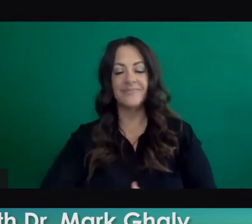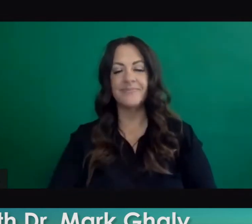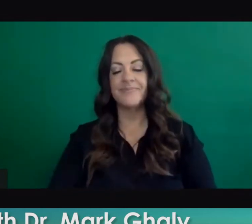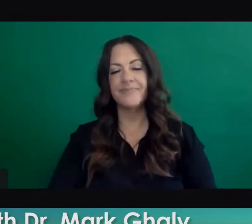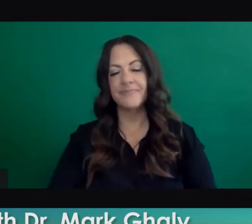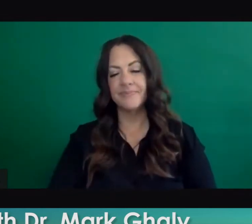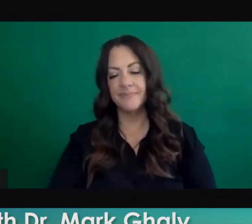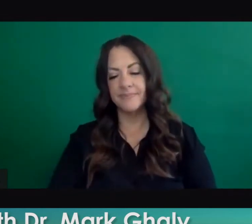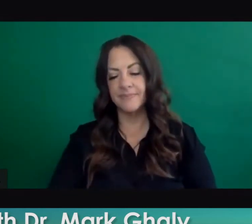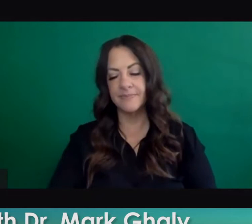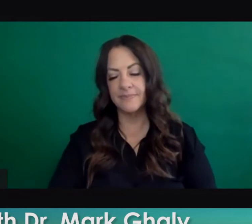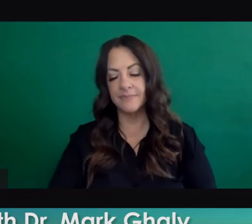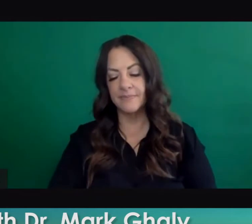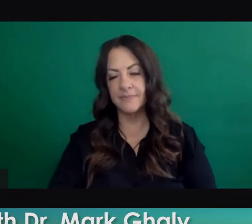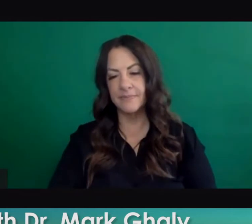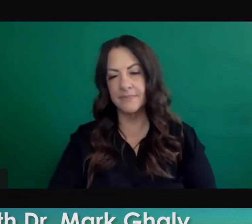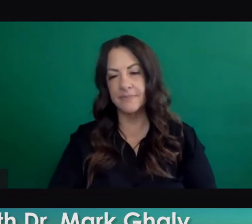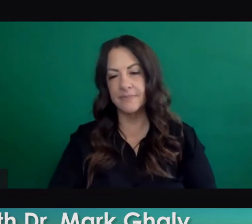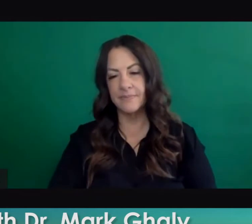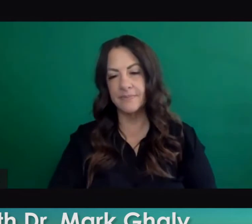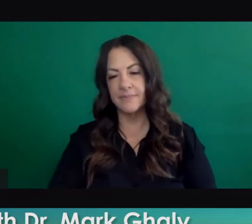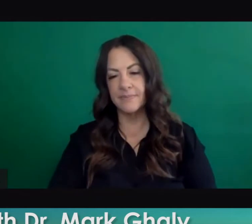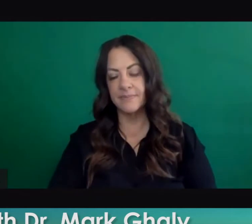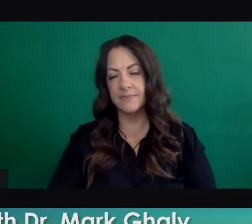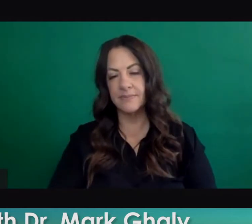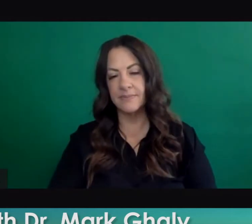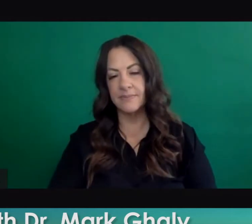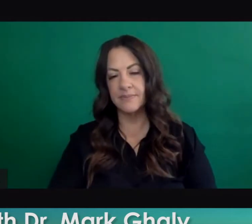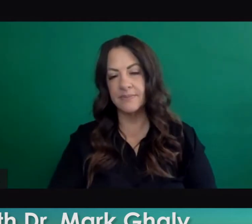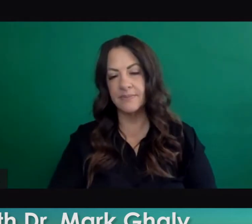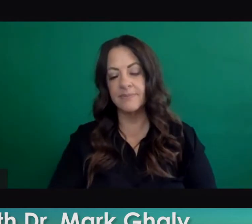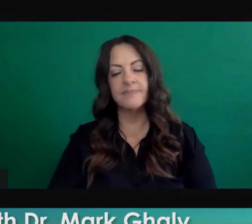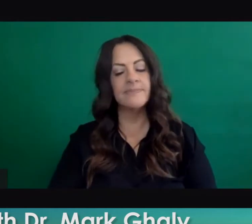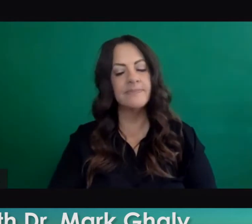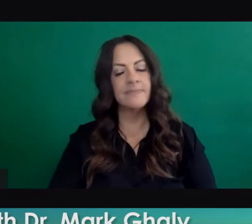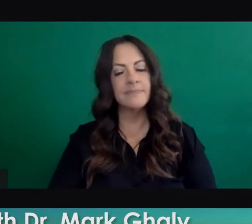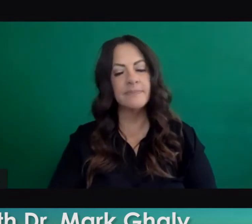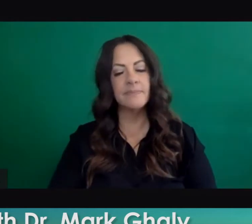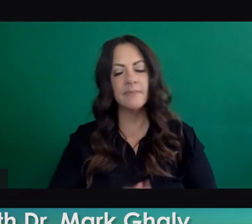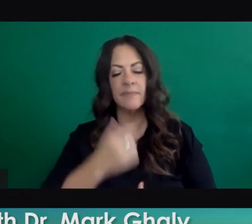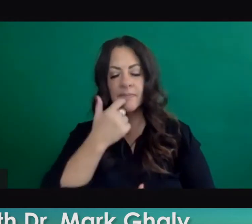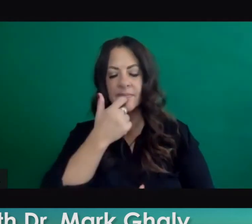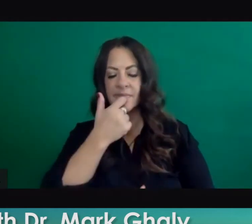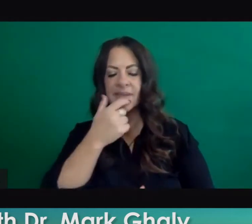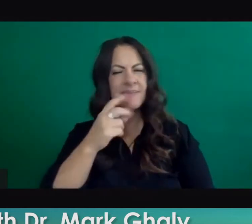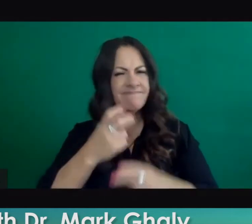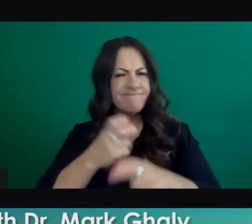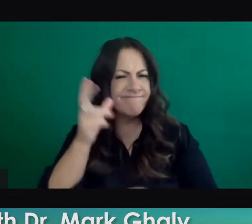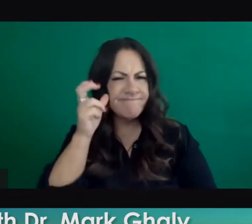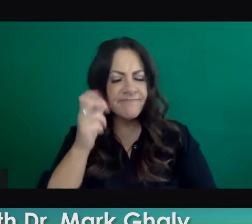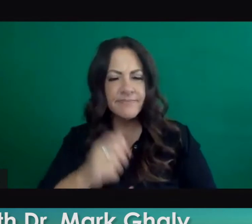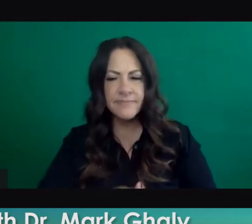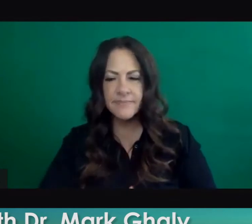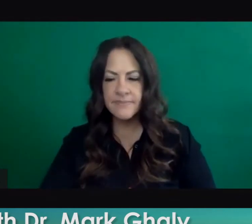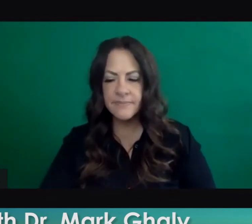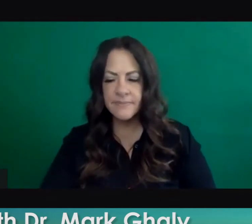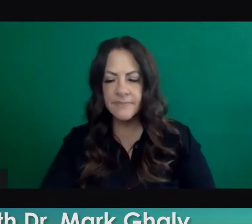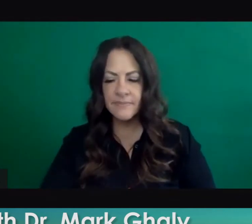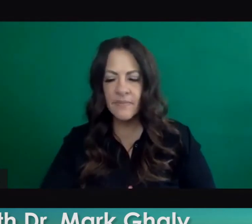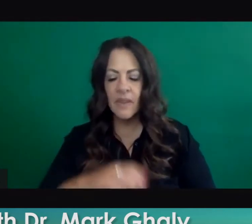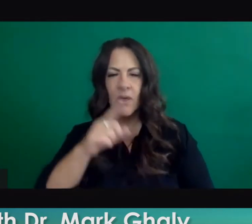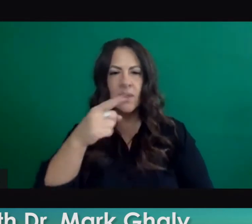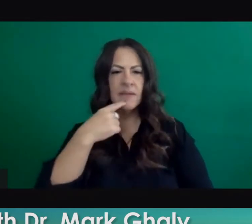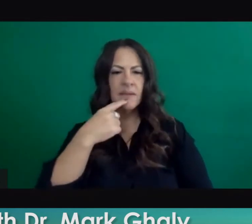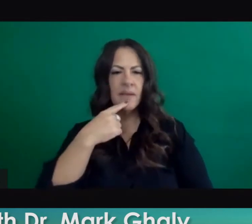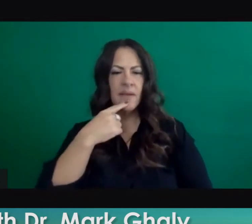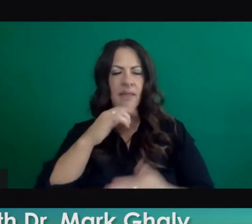Hey, Dr. Ghaly, I had two theme park related questions. First, last week you said theme park reopening guidelines are nearly ready.